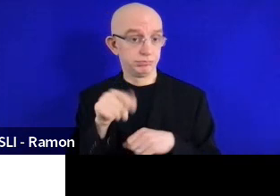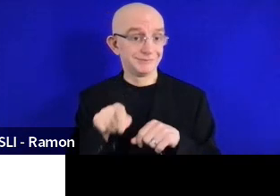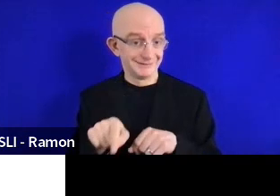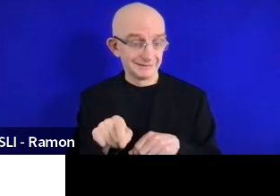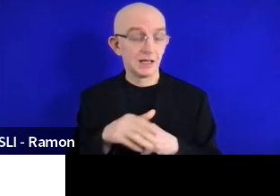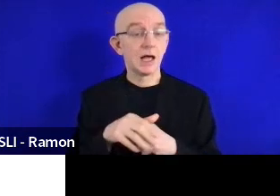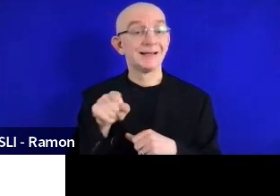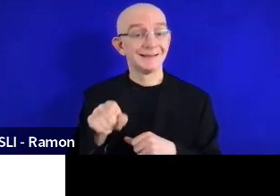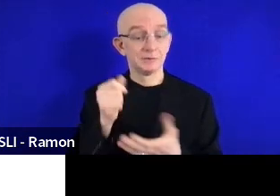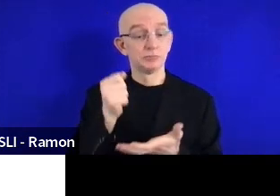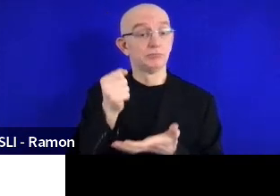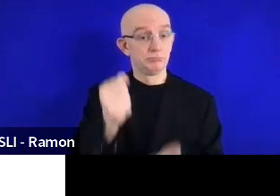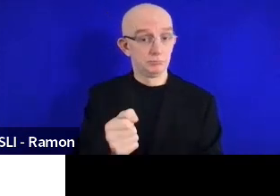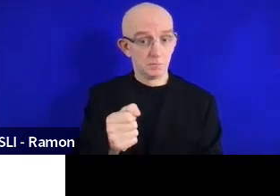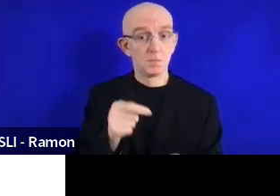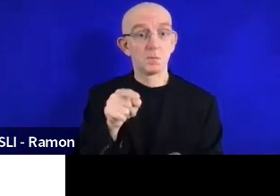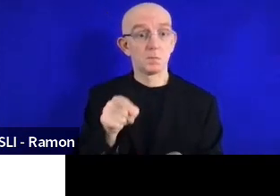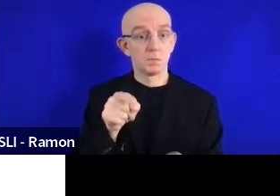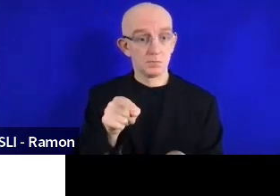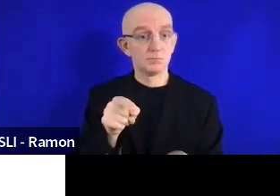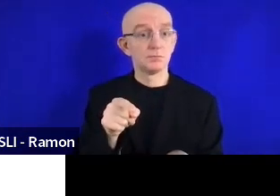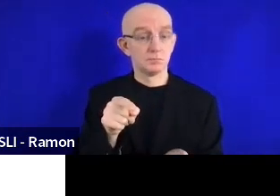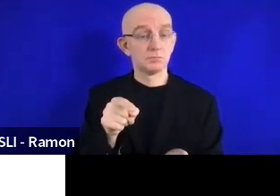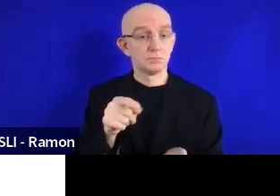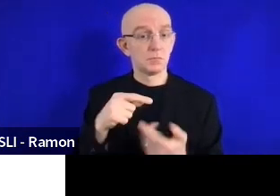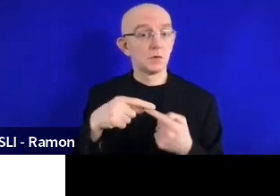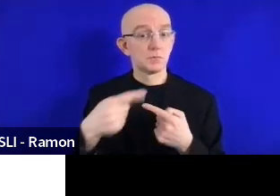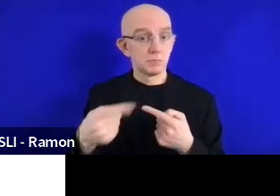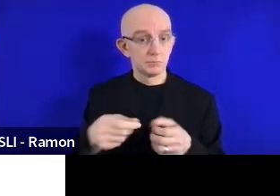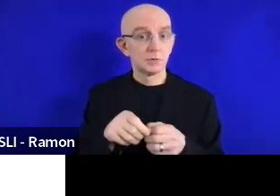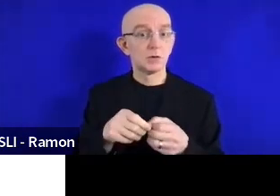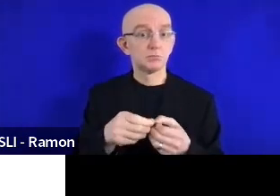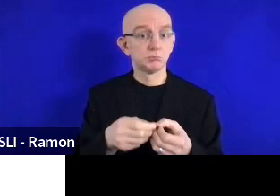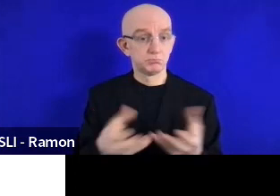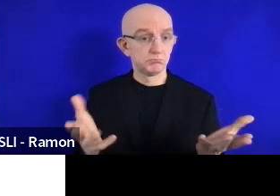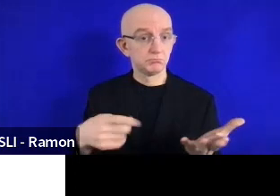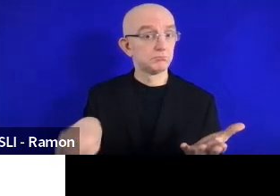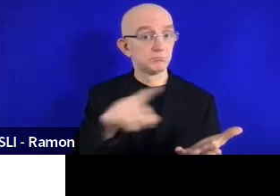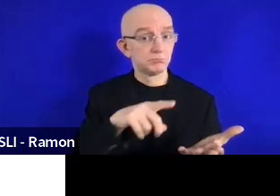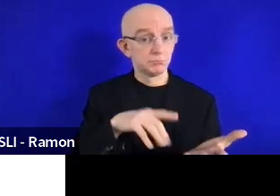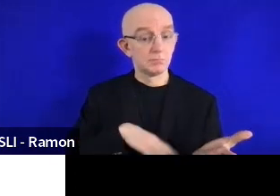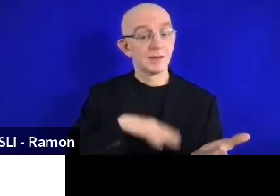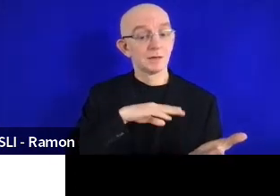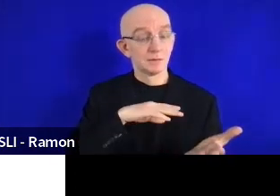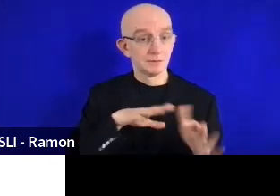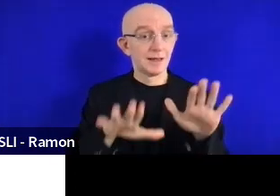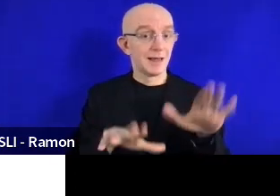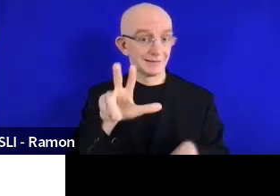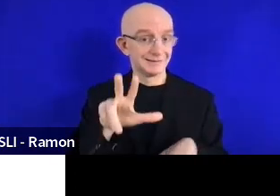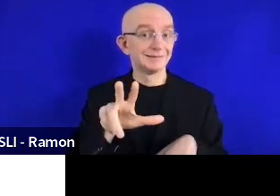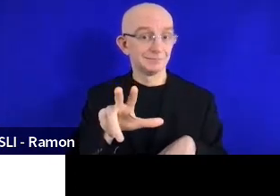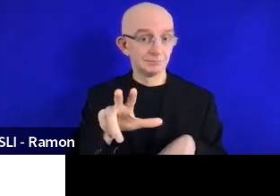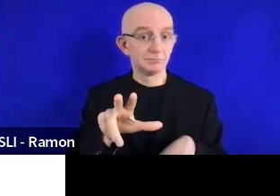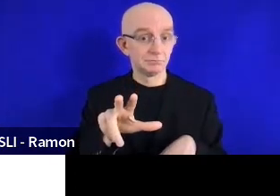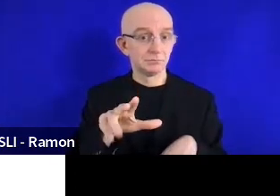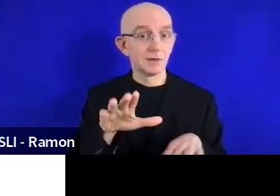with 15 districts, in one of the most vulnerable regions of the country in northeastern